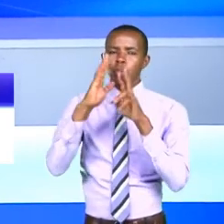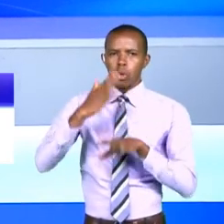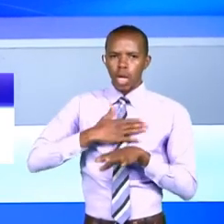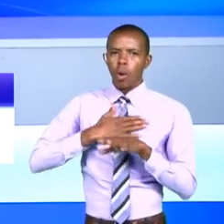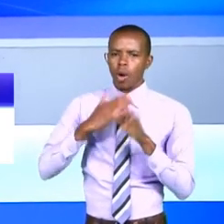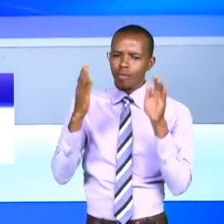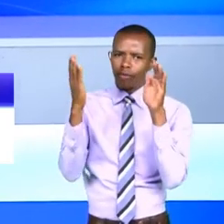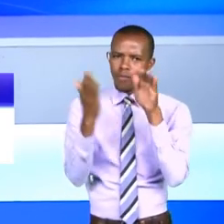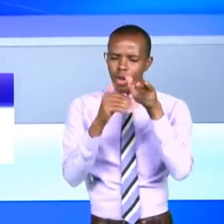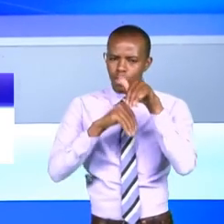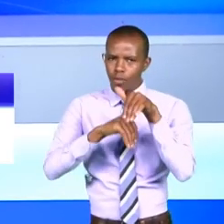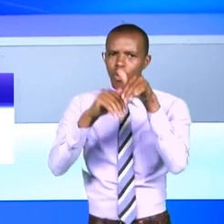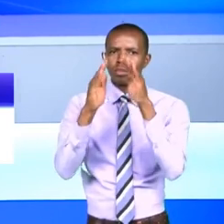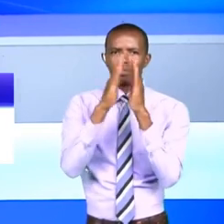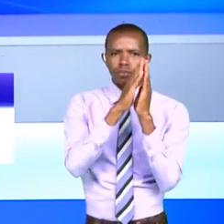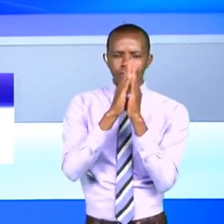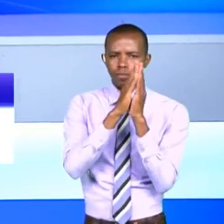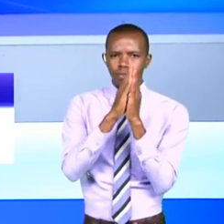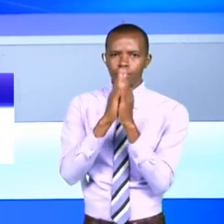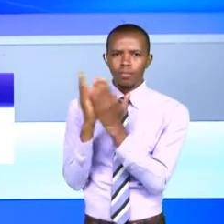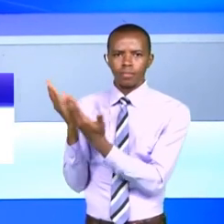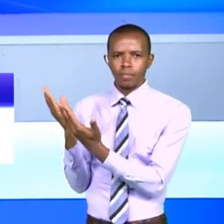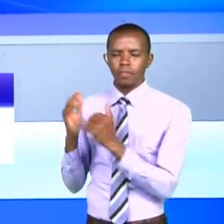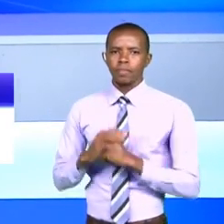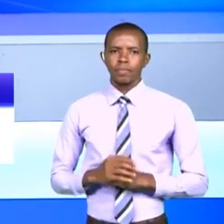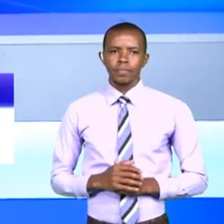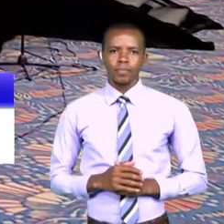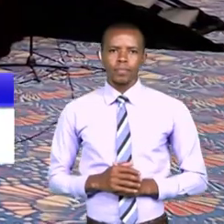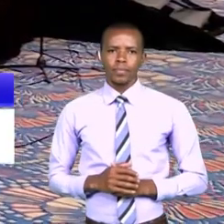Mwenda was there and filed the following story.